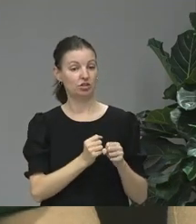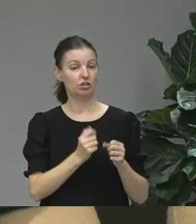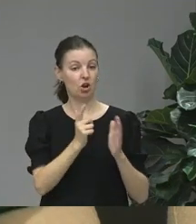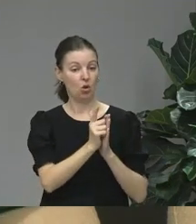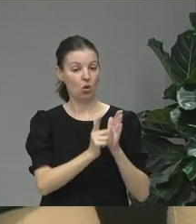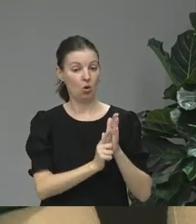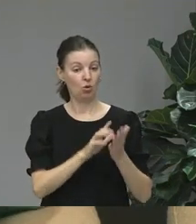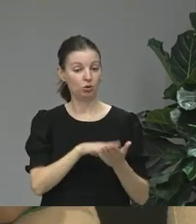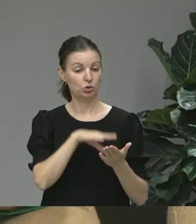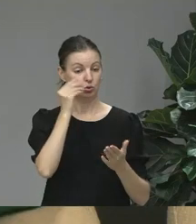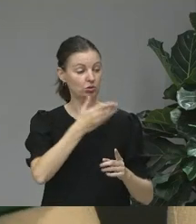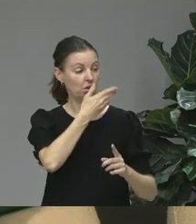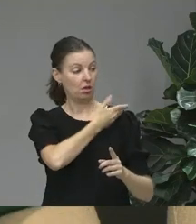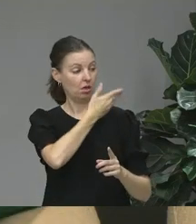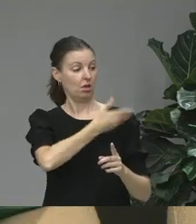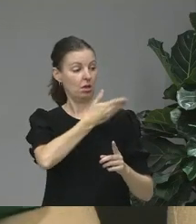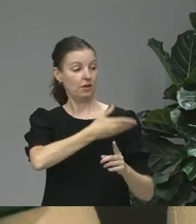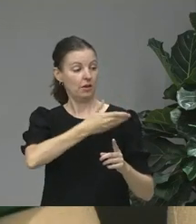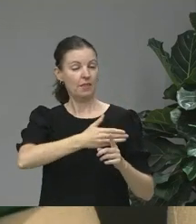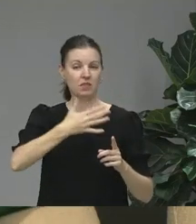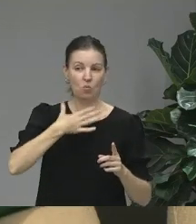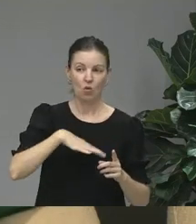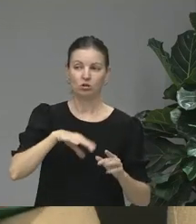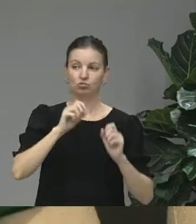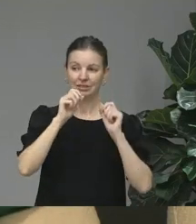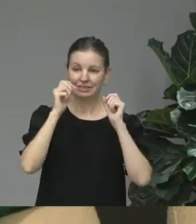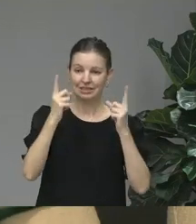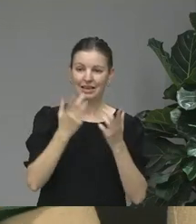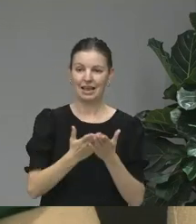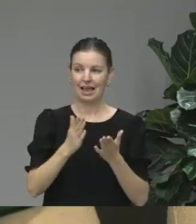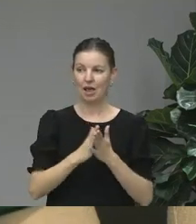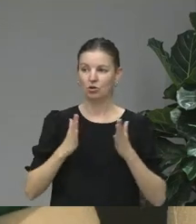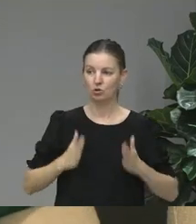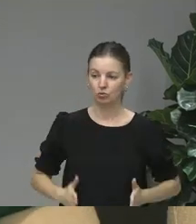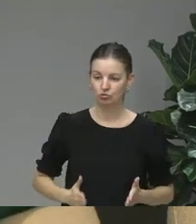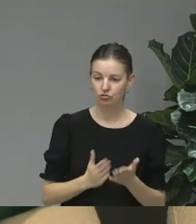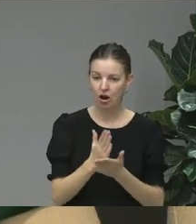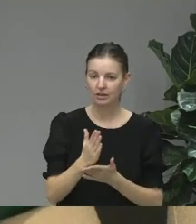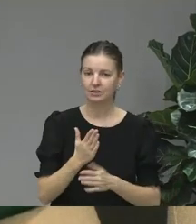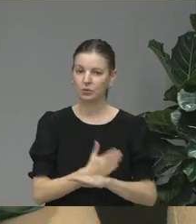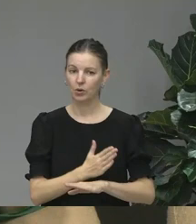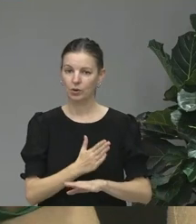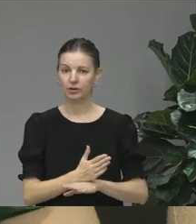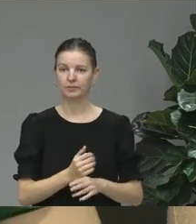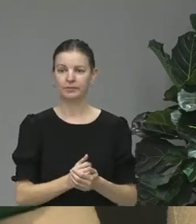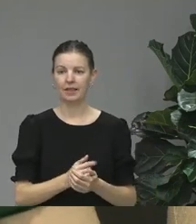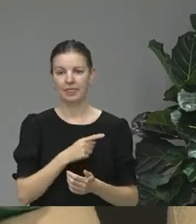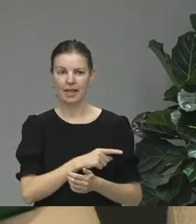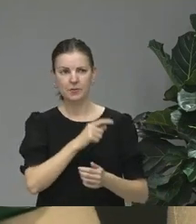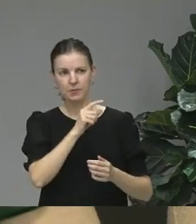students who want to understand the way that human rights work, that pursue